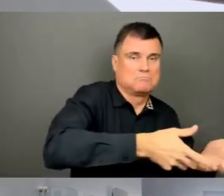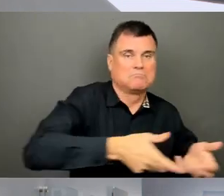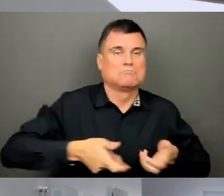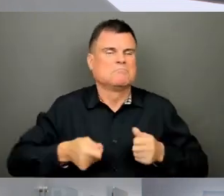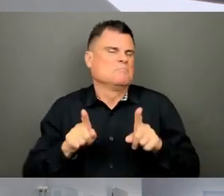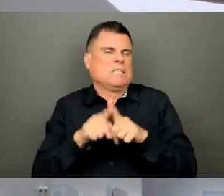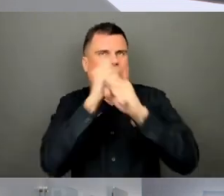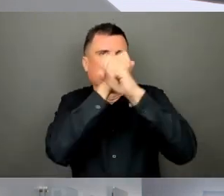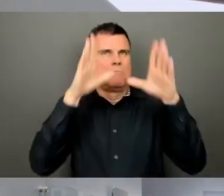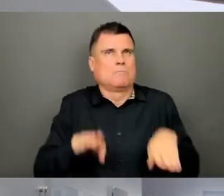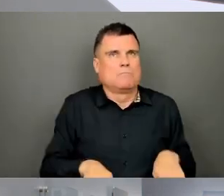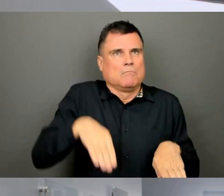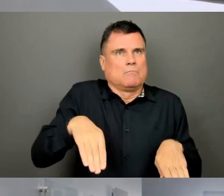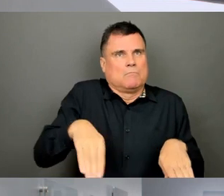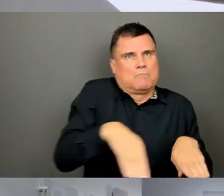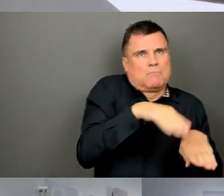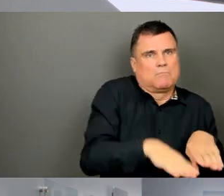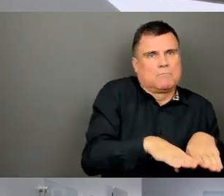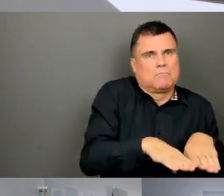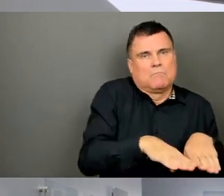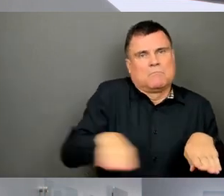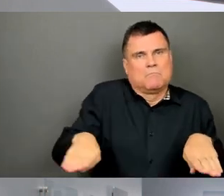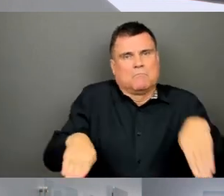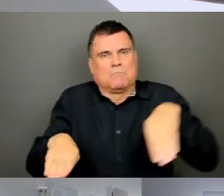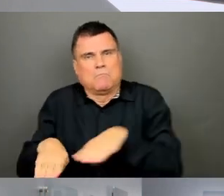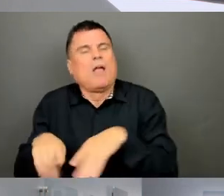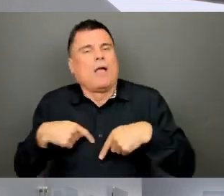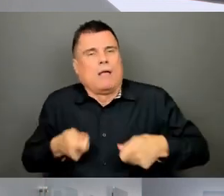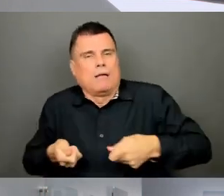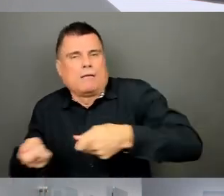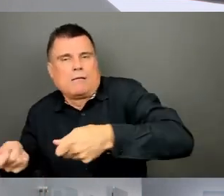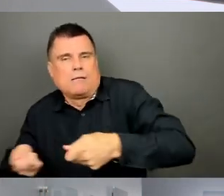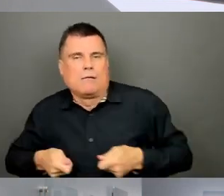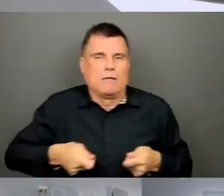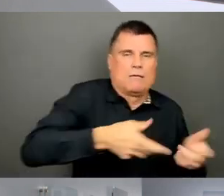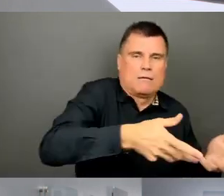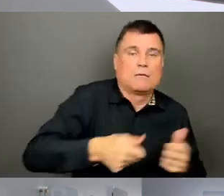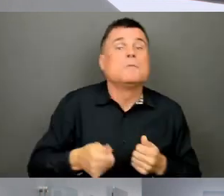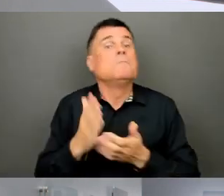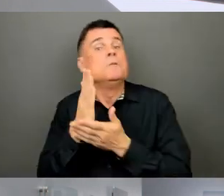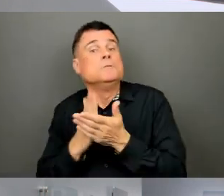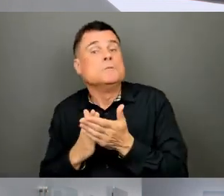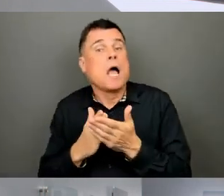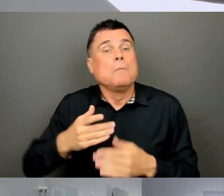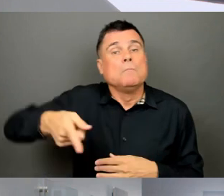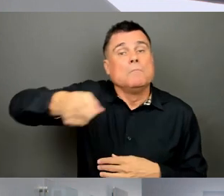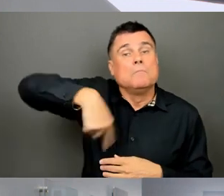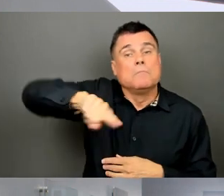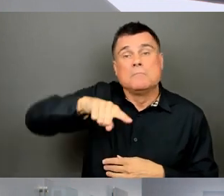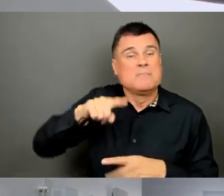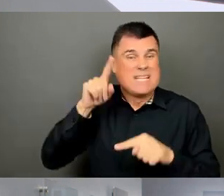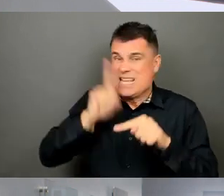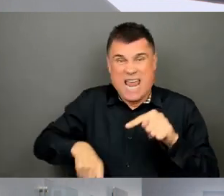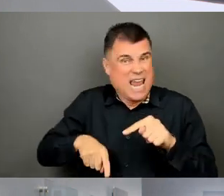Slide together. Or another option, if you're more stationary, you can just lean out